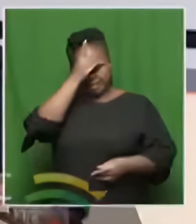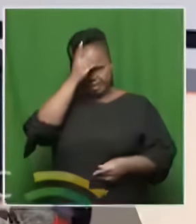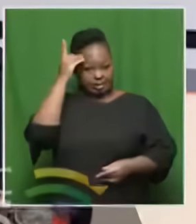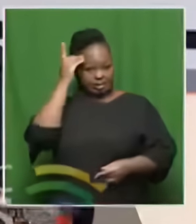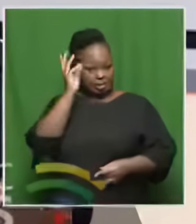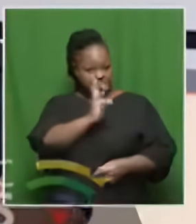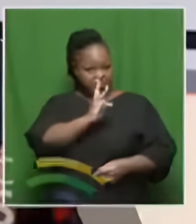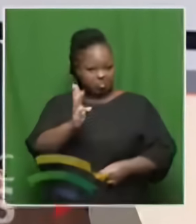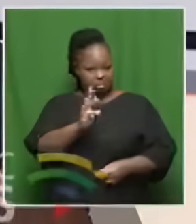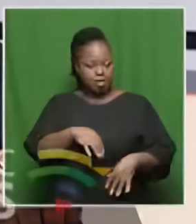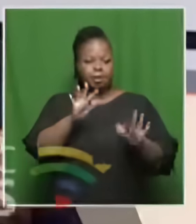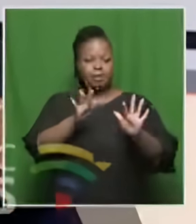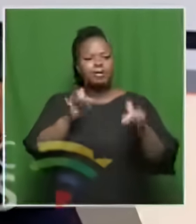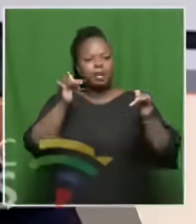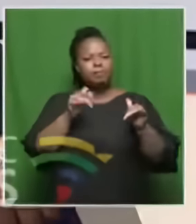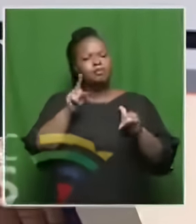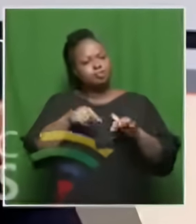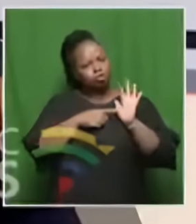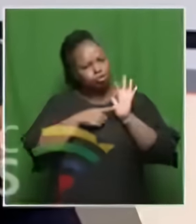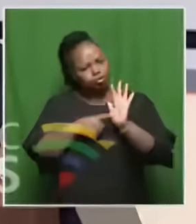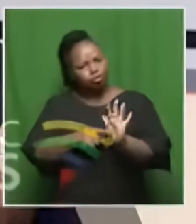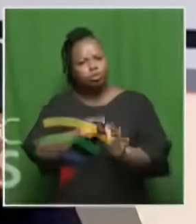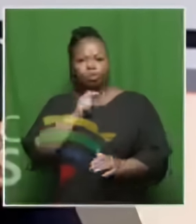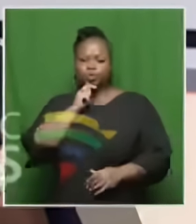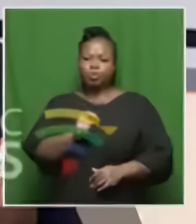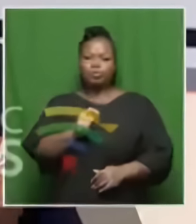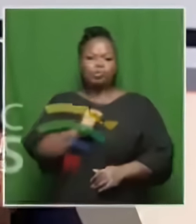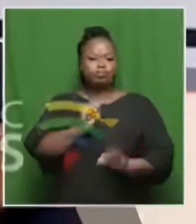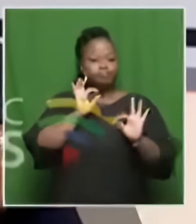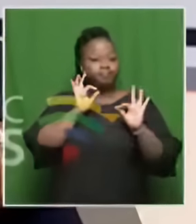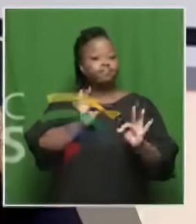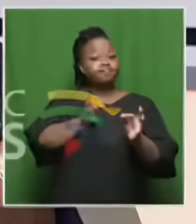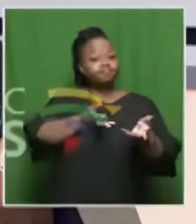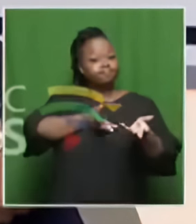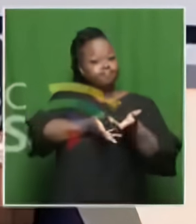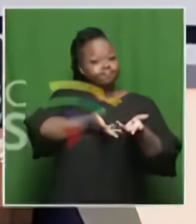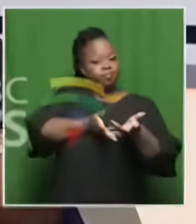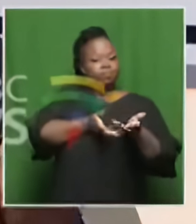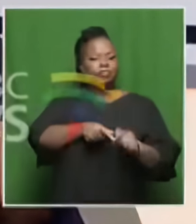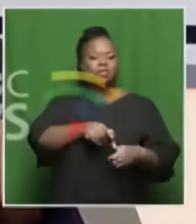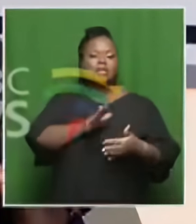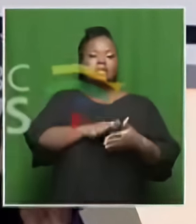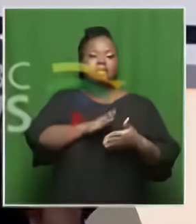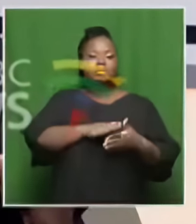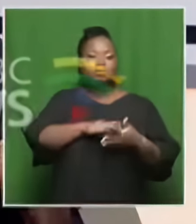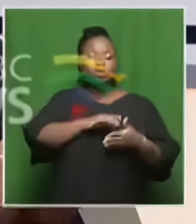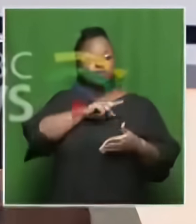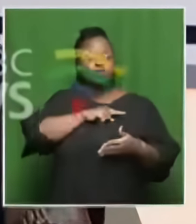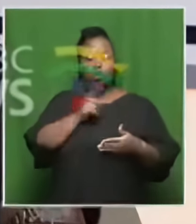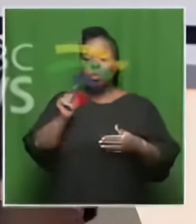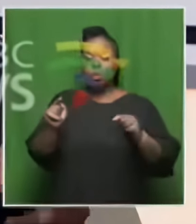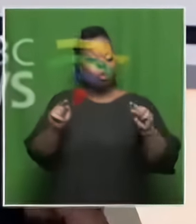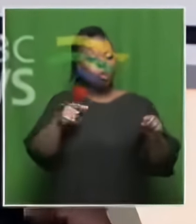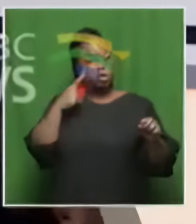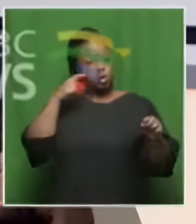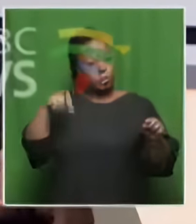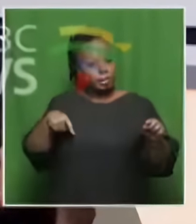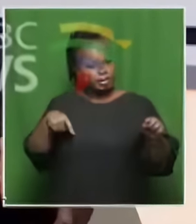warned that Parliament must demonstrate that it has properly engaged with the reasons that were advanced by the two